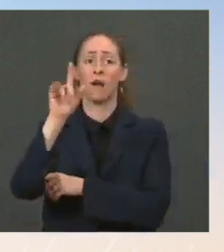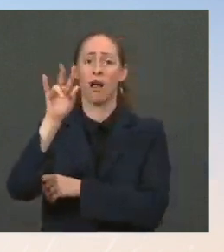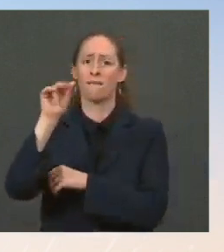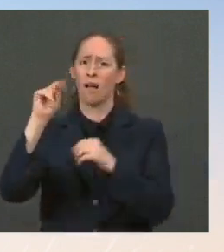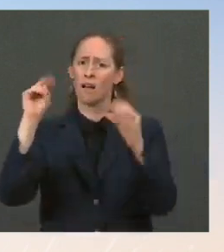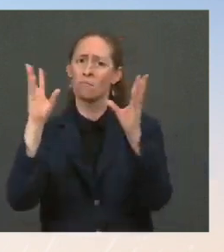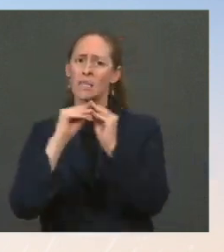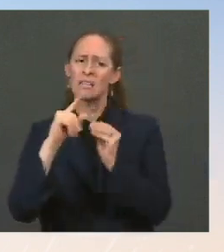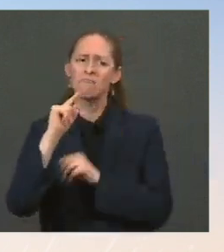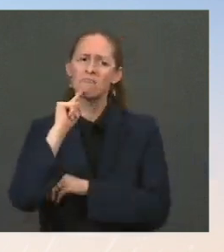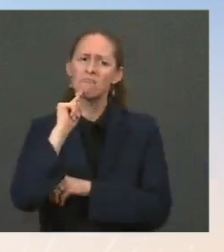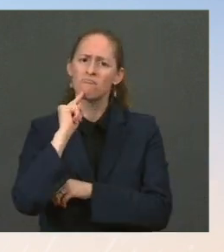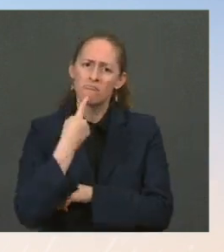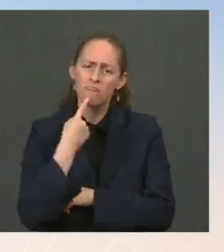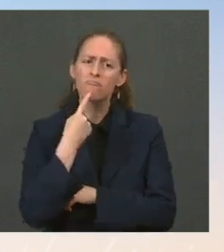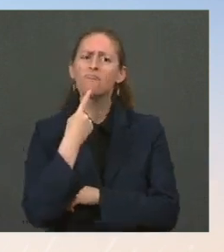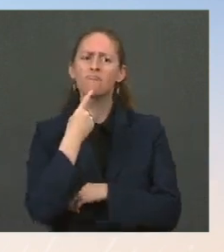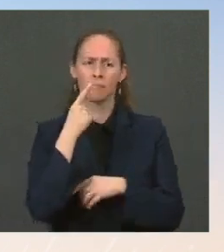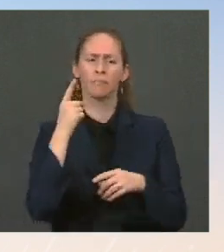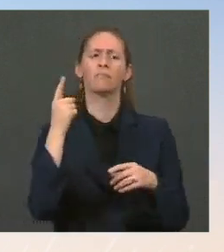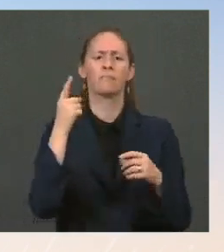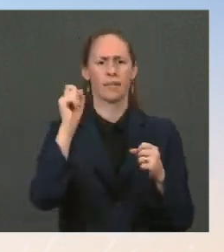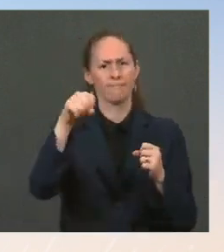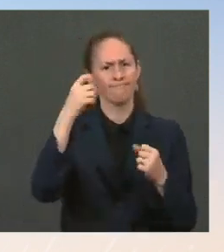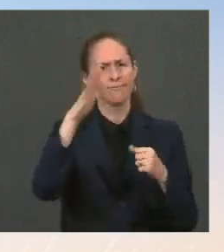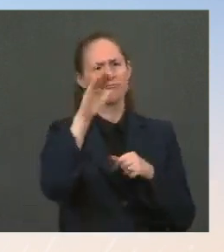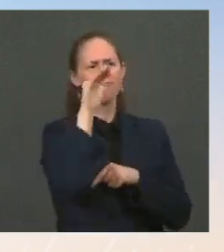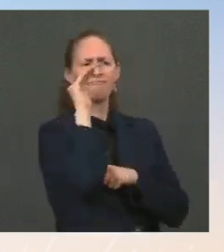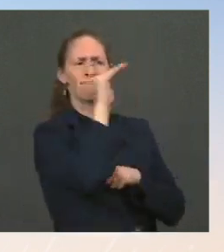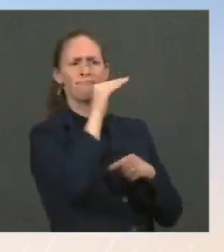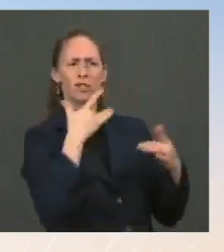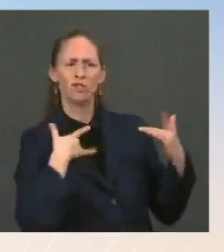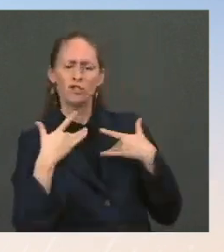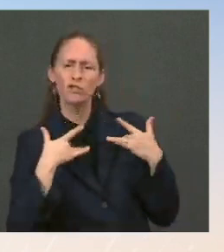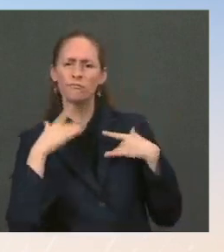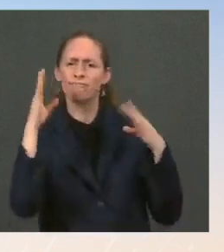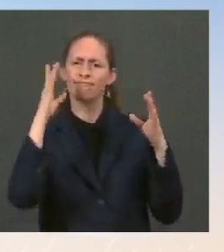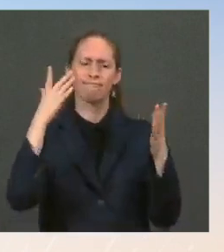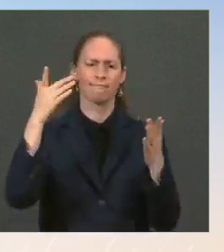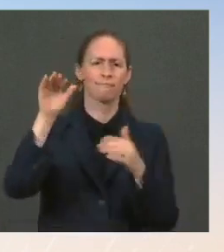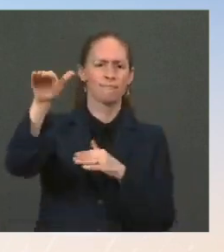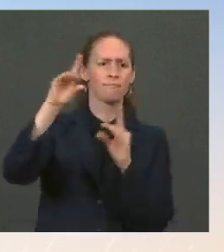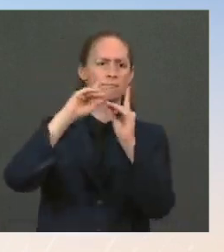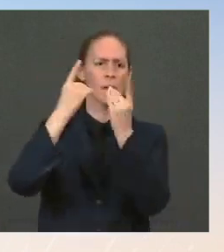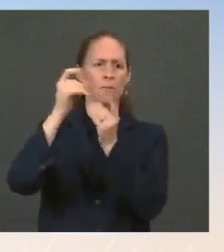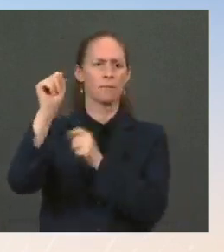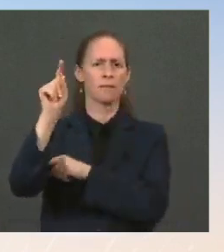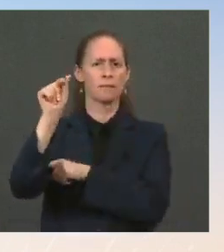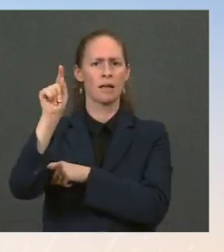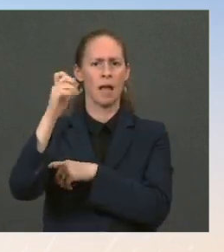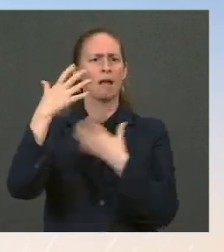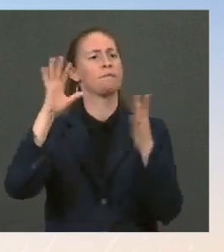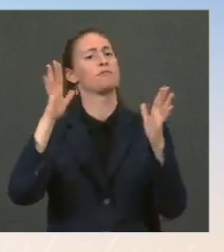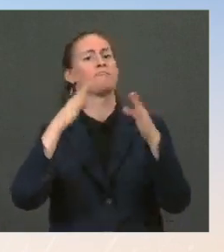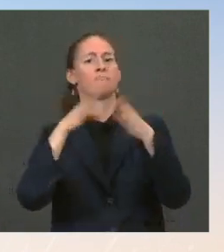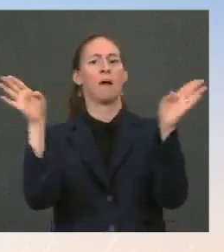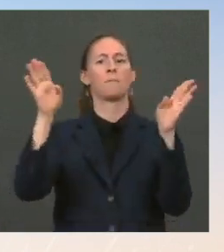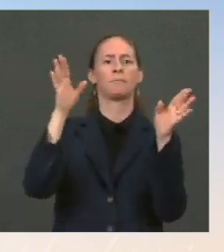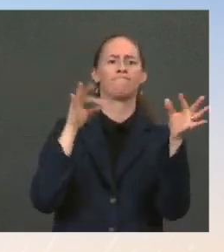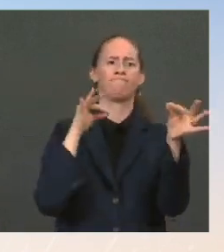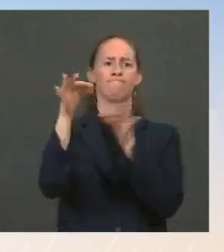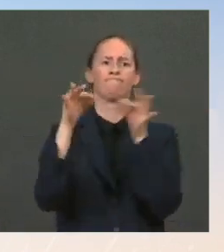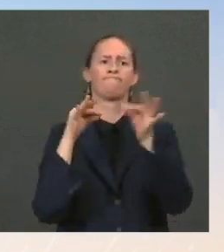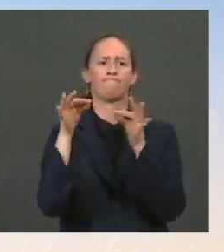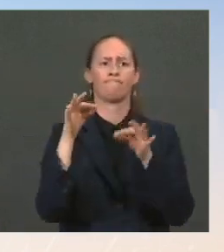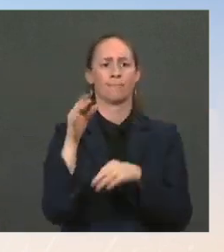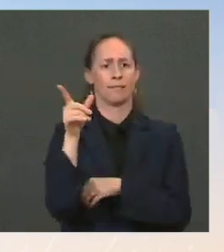concerns through a range of channels. The State Department also put out a public statement, a proactive statement on this, which is not something they do frequently, and the